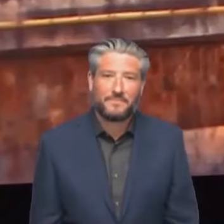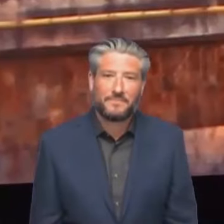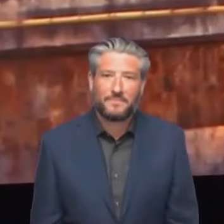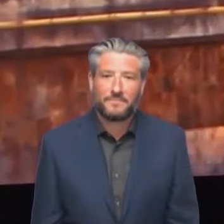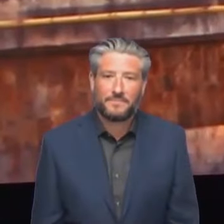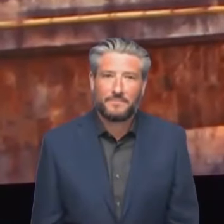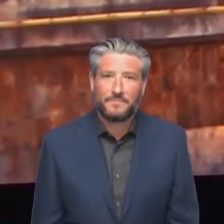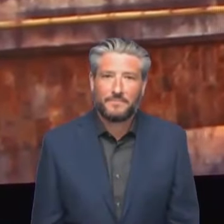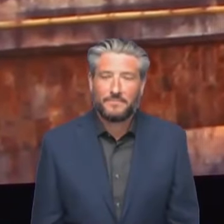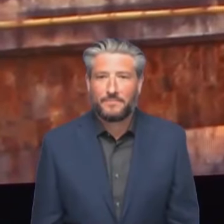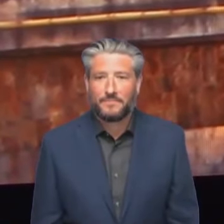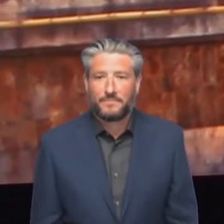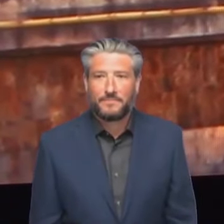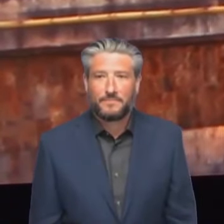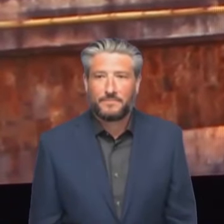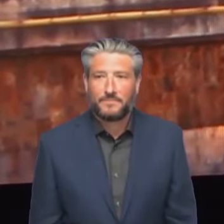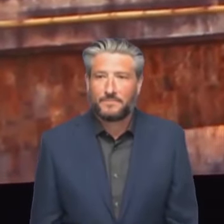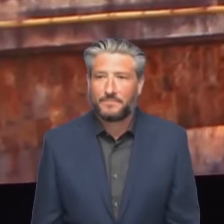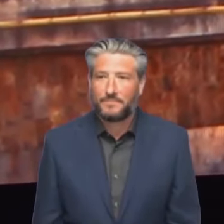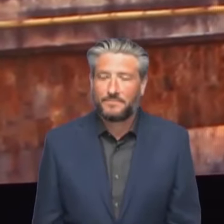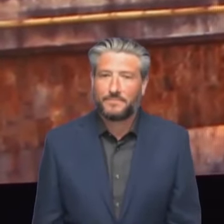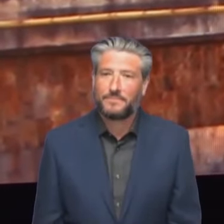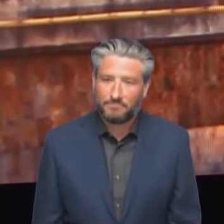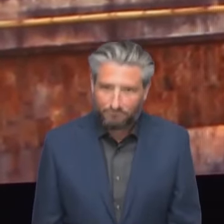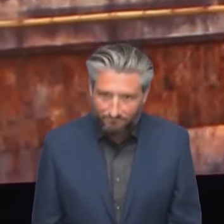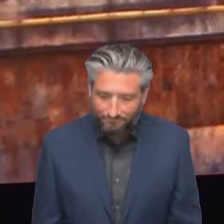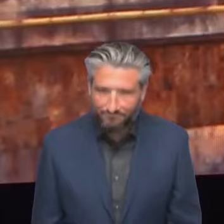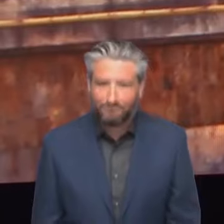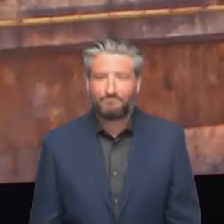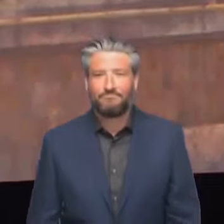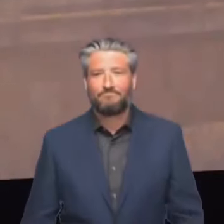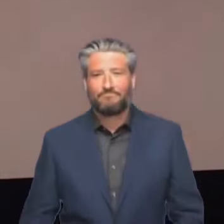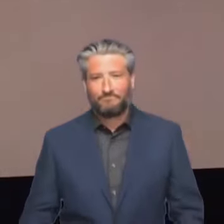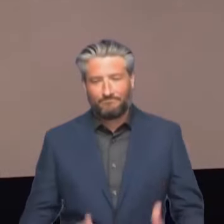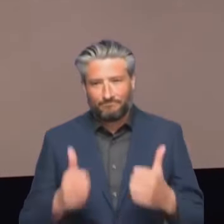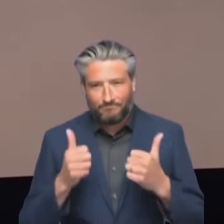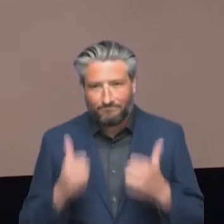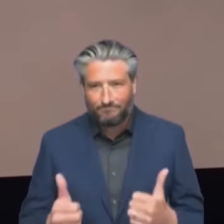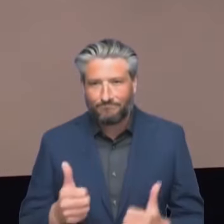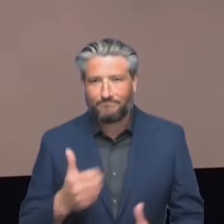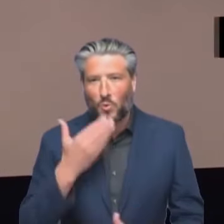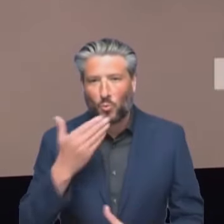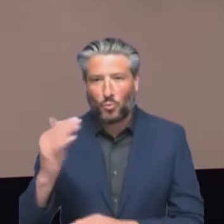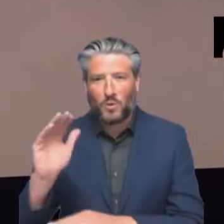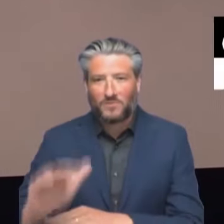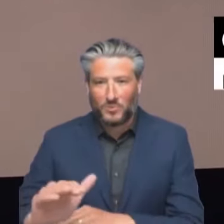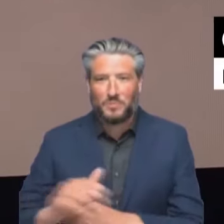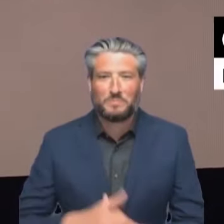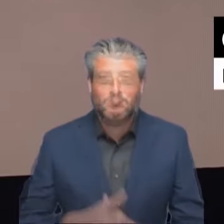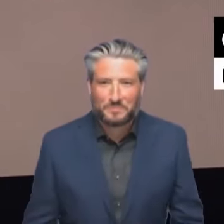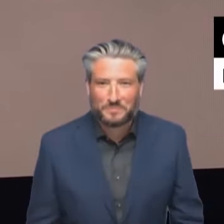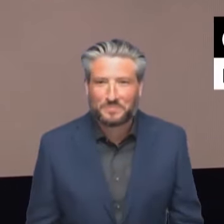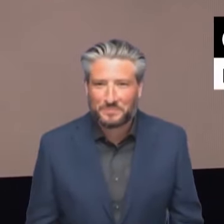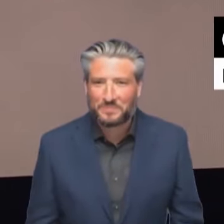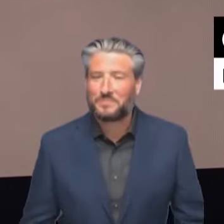Bonjour, mesdames. Bonjour, messieurs. Good afternoon, ladies and gentlemen. Let me run you through the commercial and financial results for